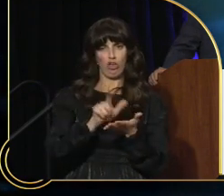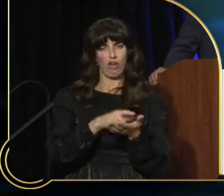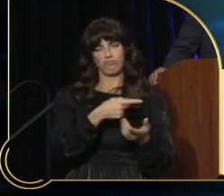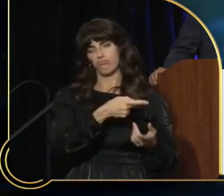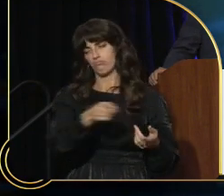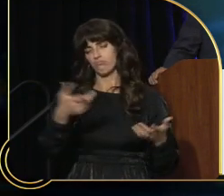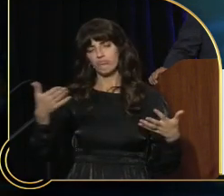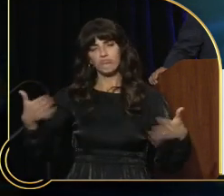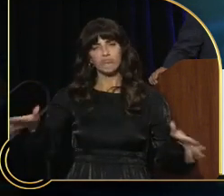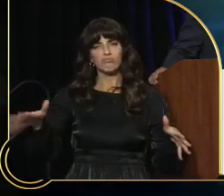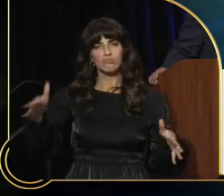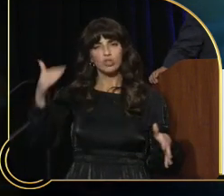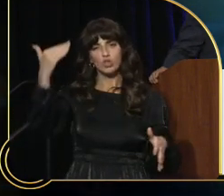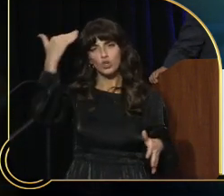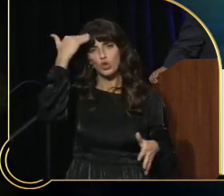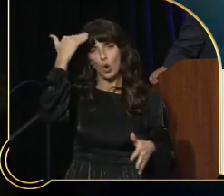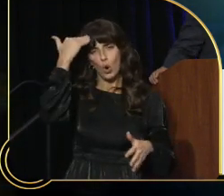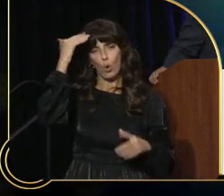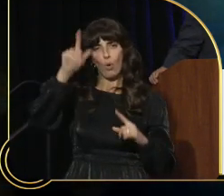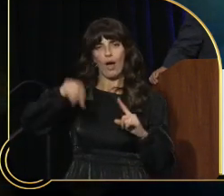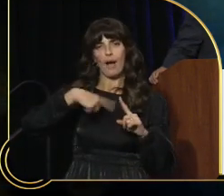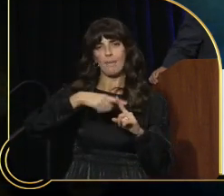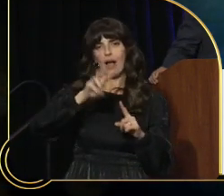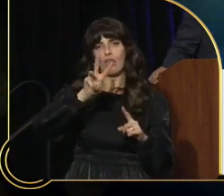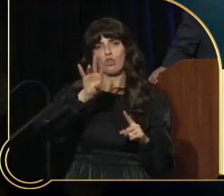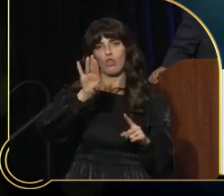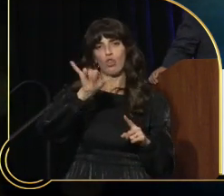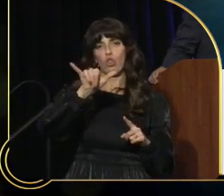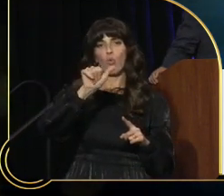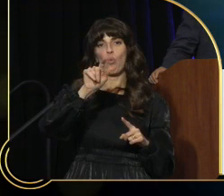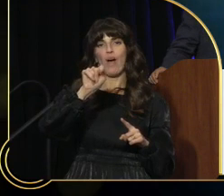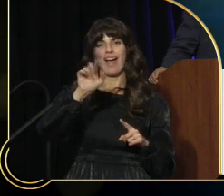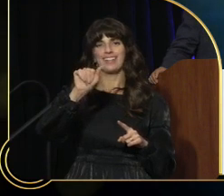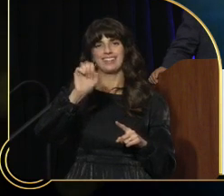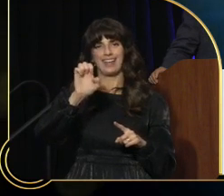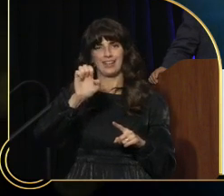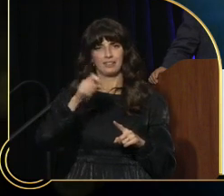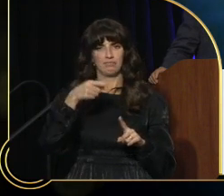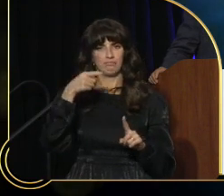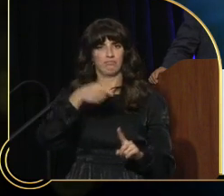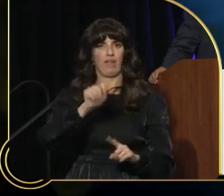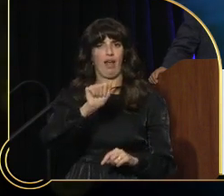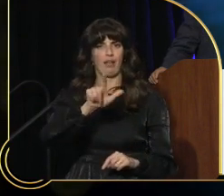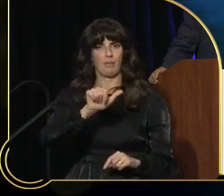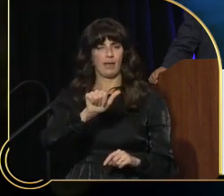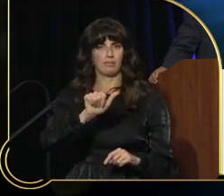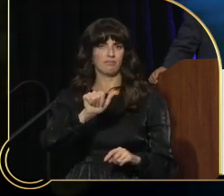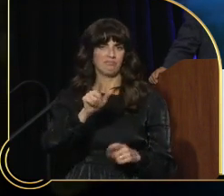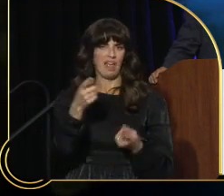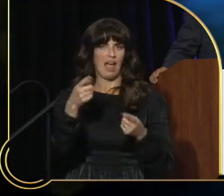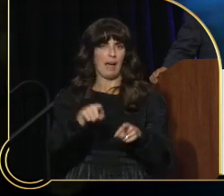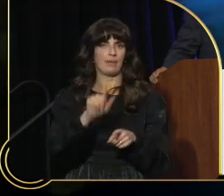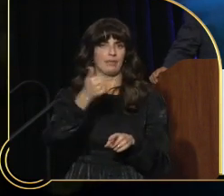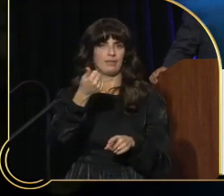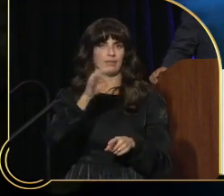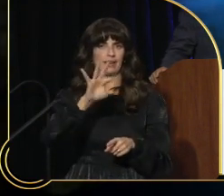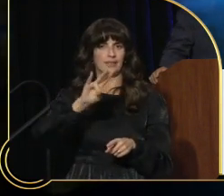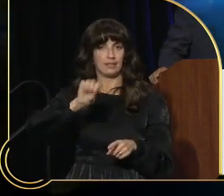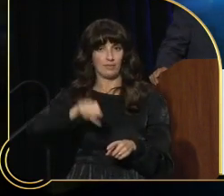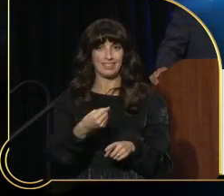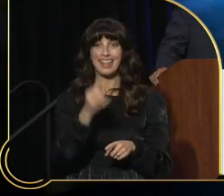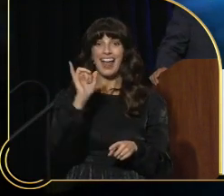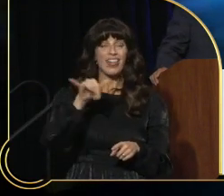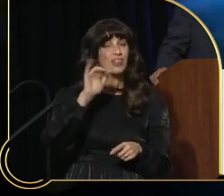significance of the Wyatt case in Alabama, which emerged in the 1990s. This federal court